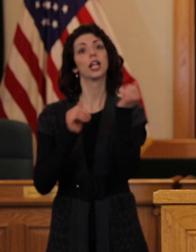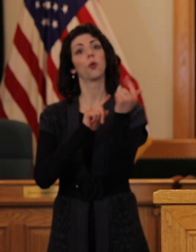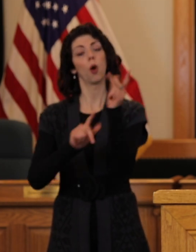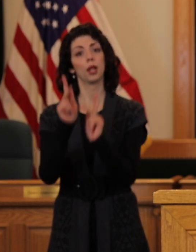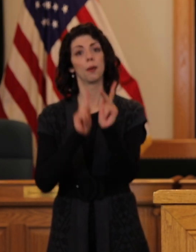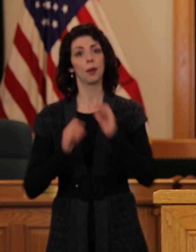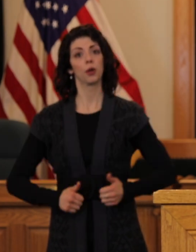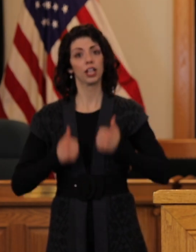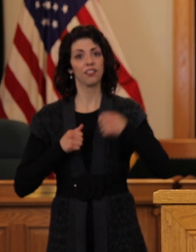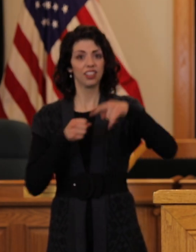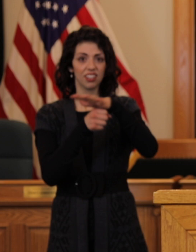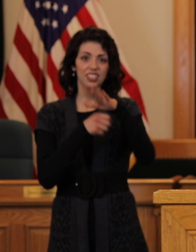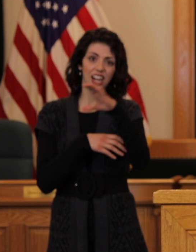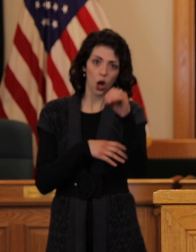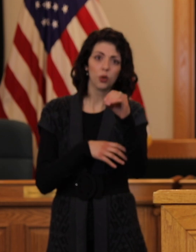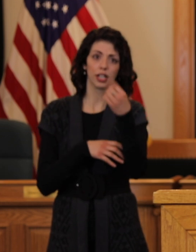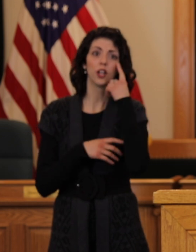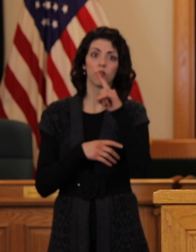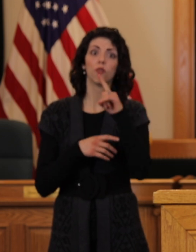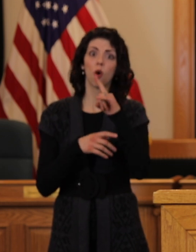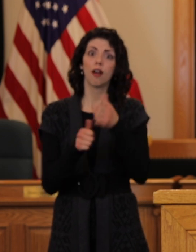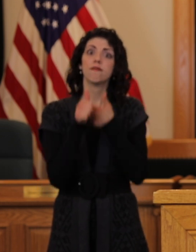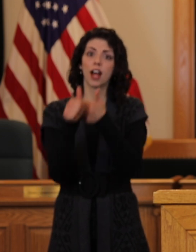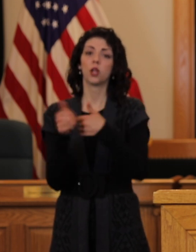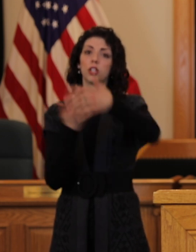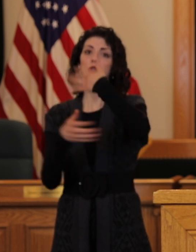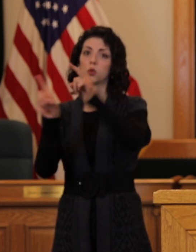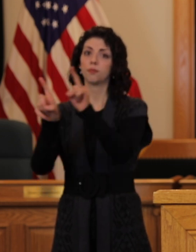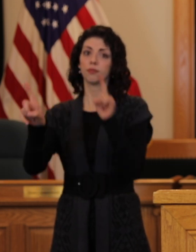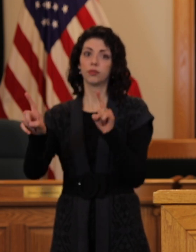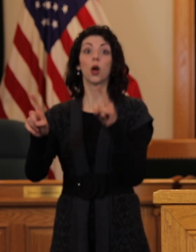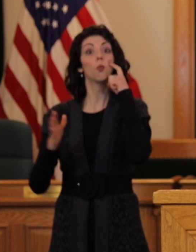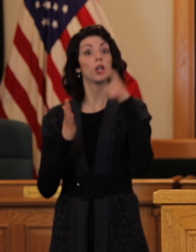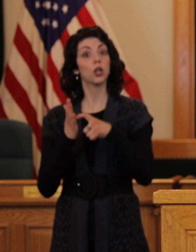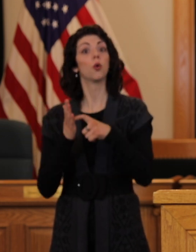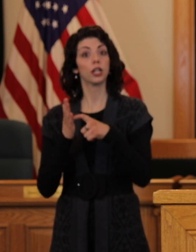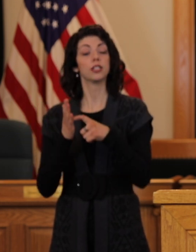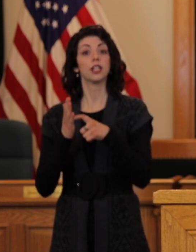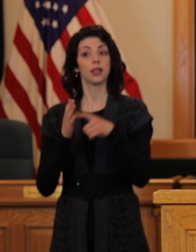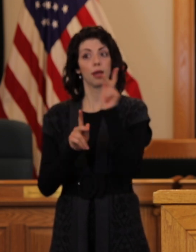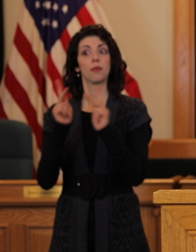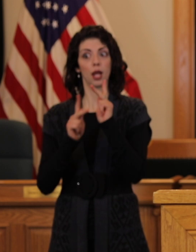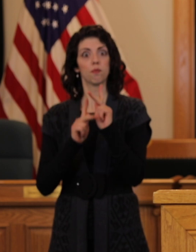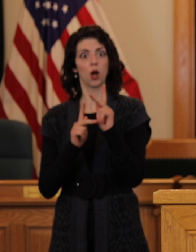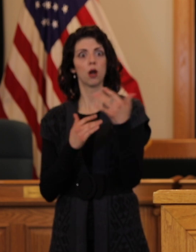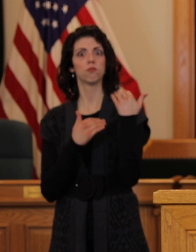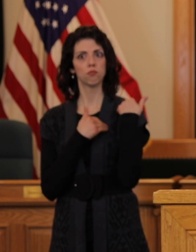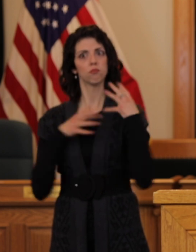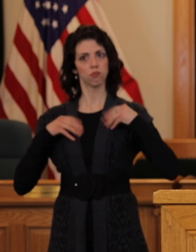their part in social distancing. We can tell that everyone is doing their part because the number of positive COVID cases is